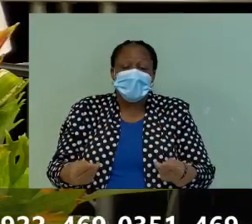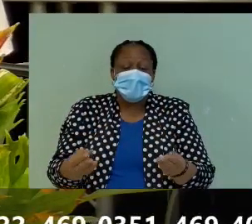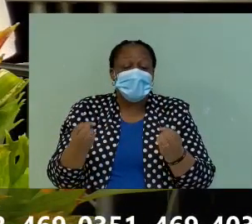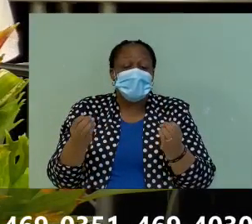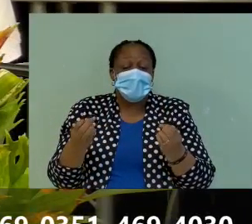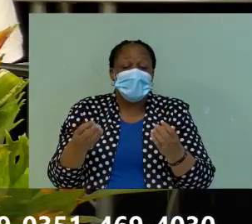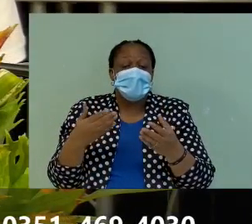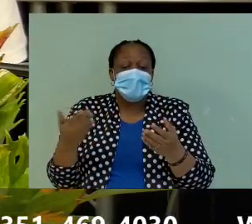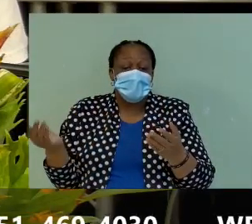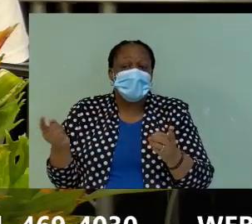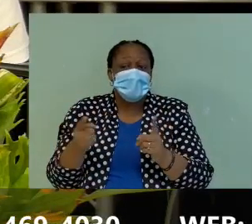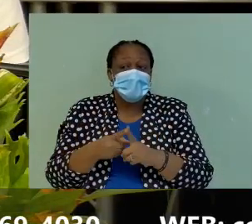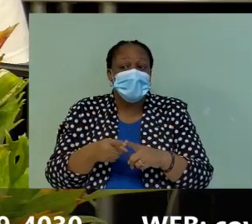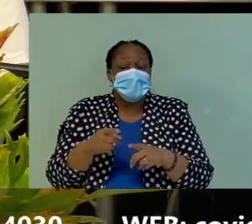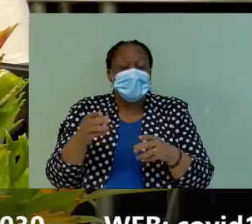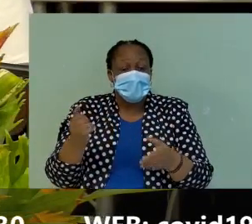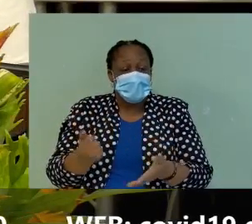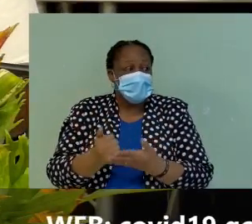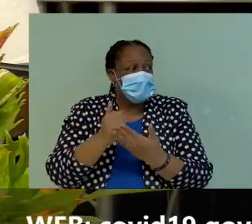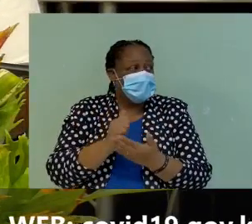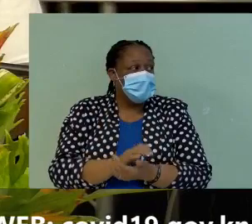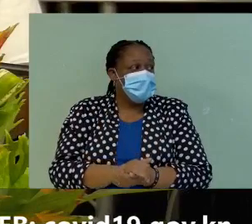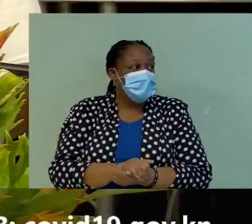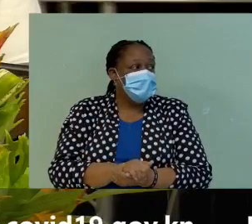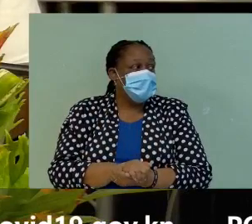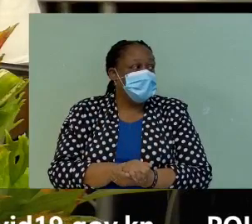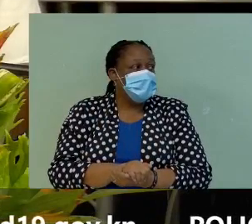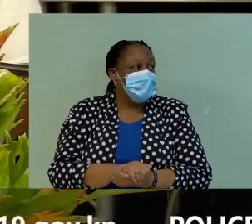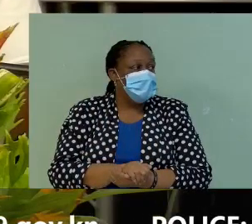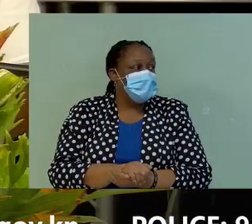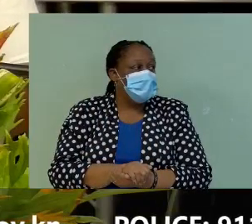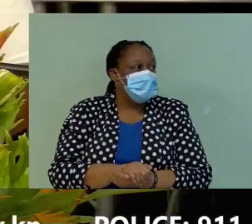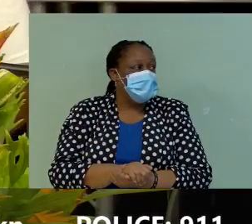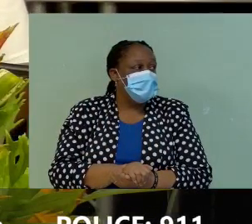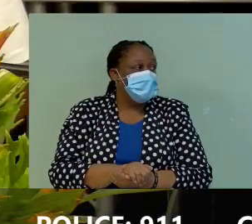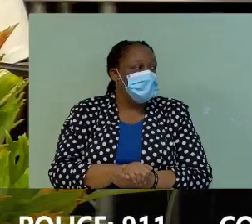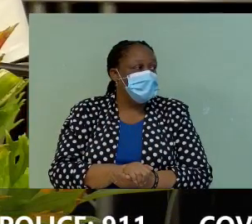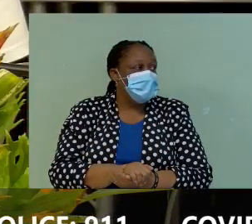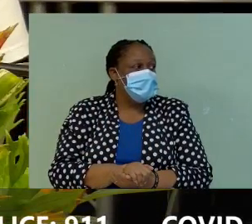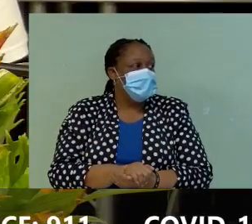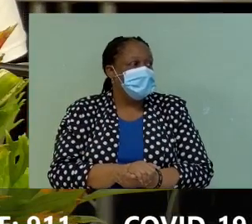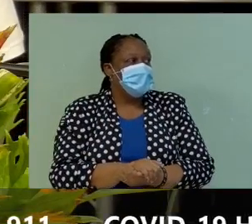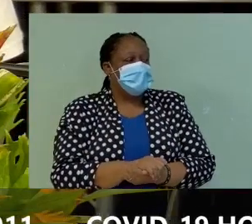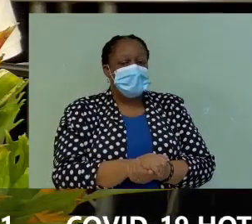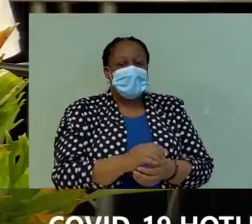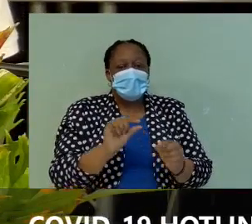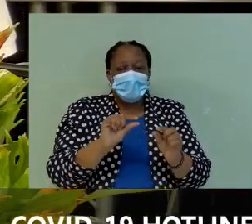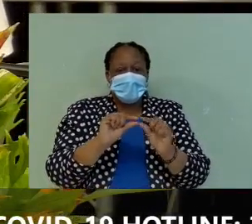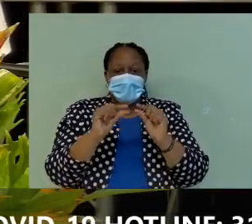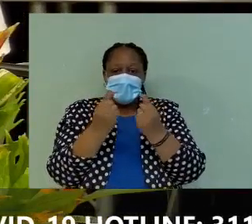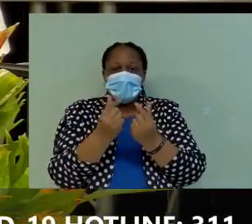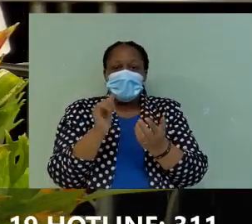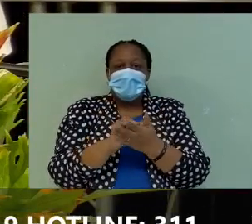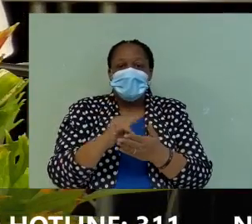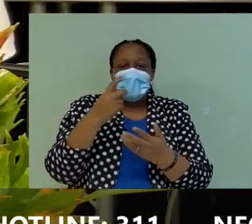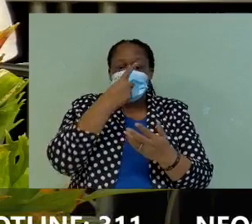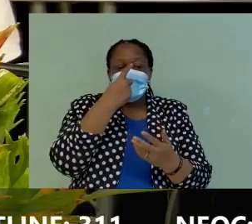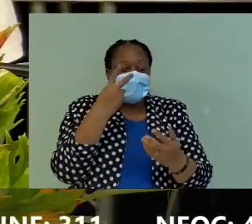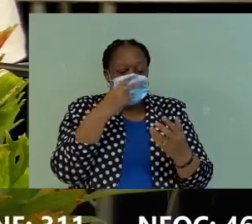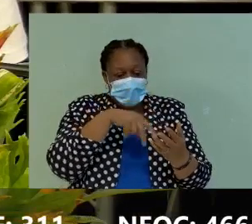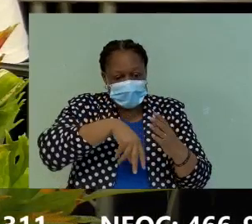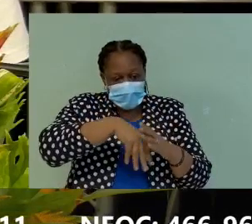the various task force. May I begin with the Compliance Task Force. Today, the